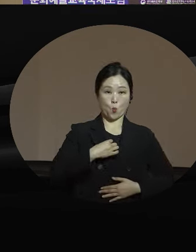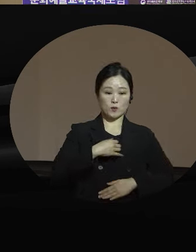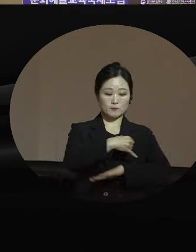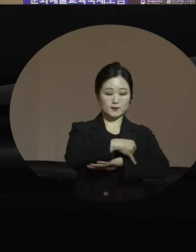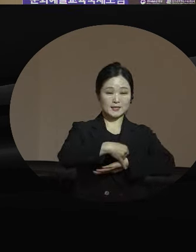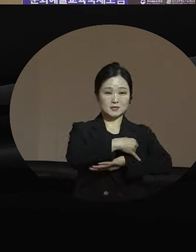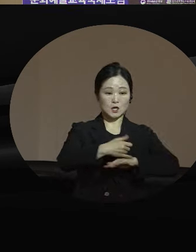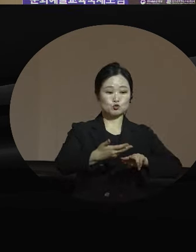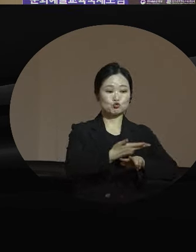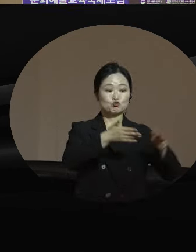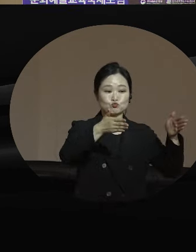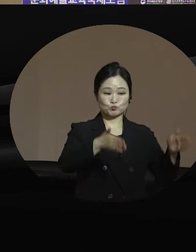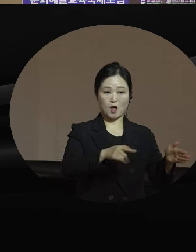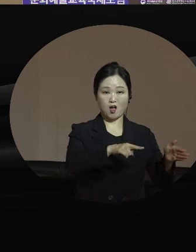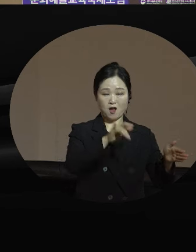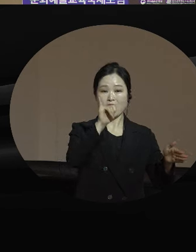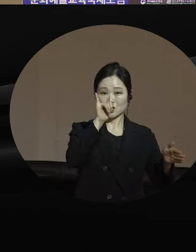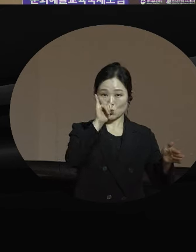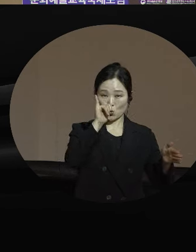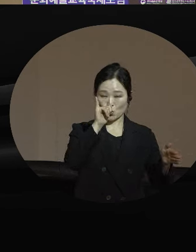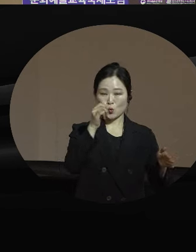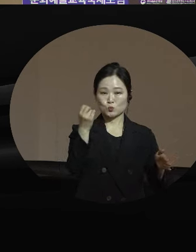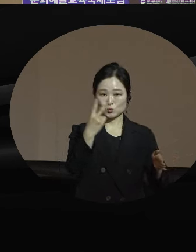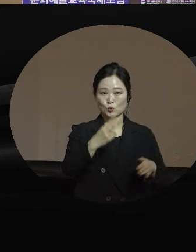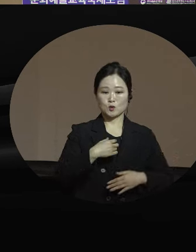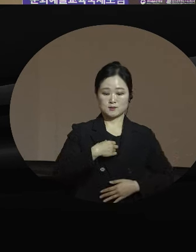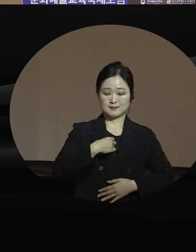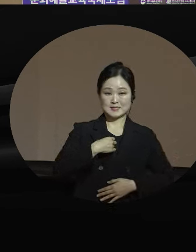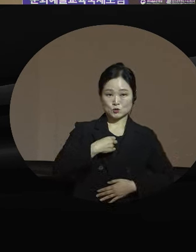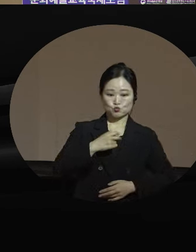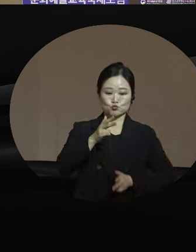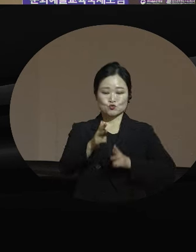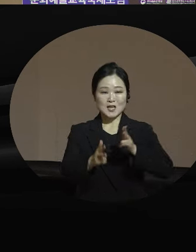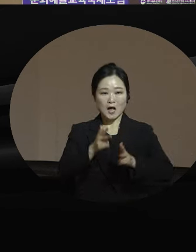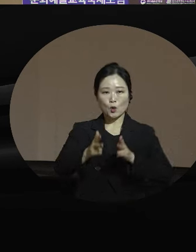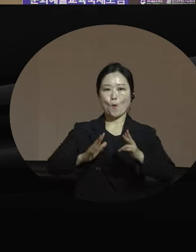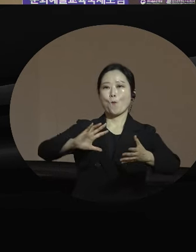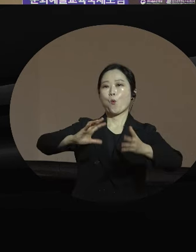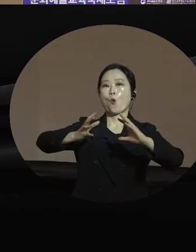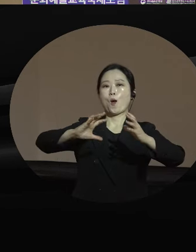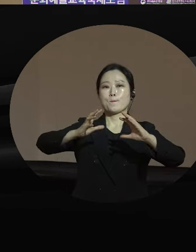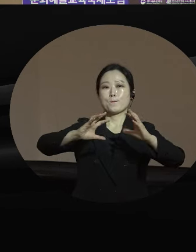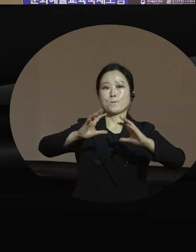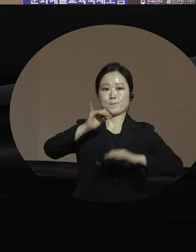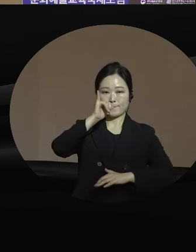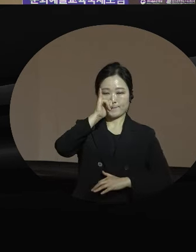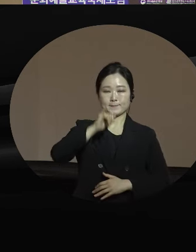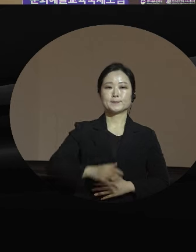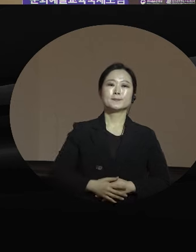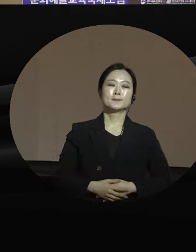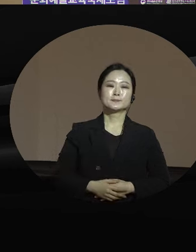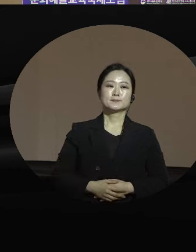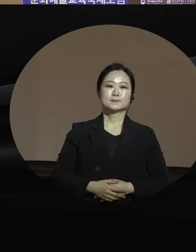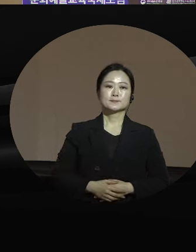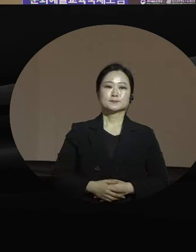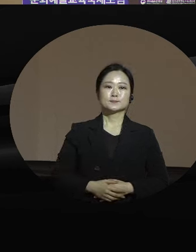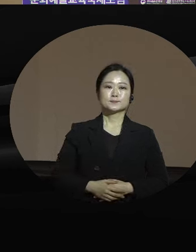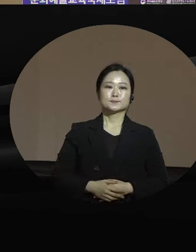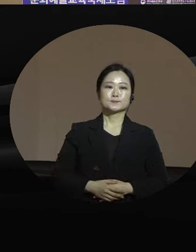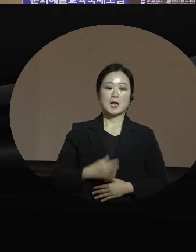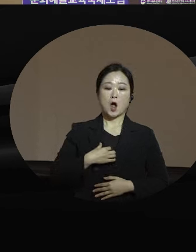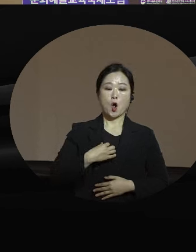forum was organized with the participation of the representatives of the industry and international